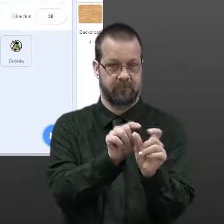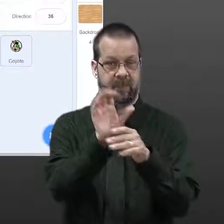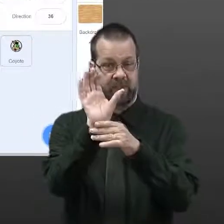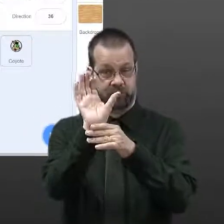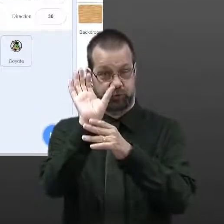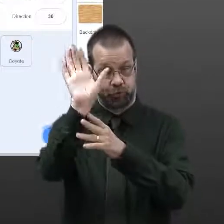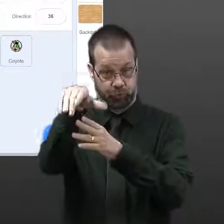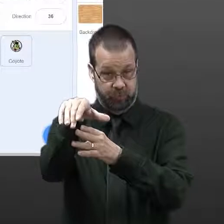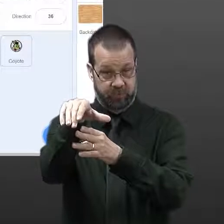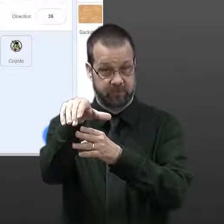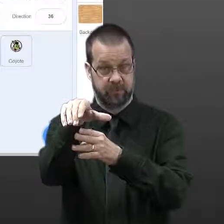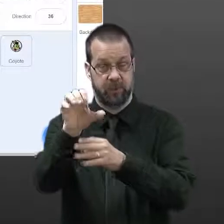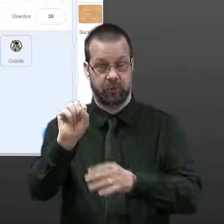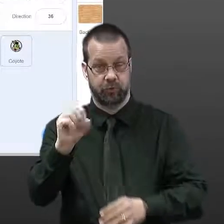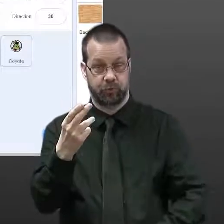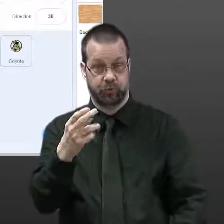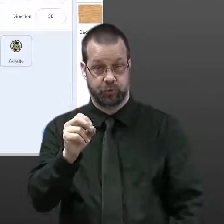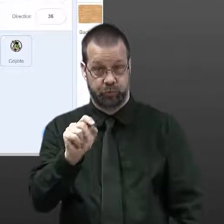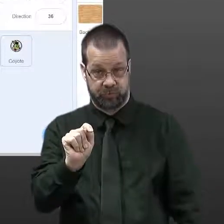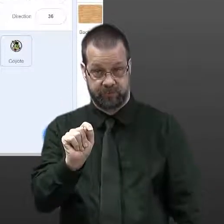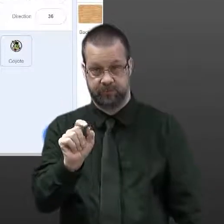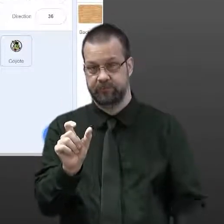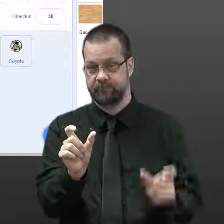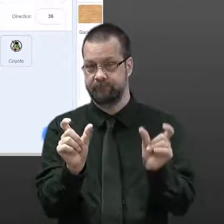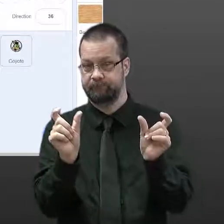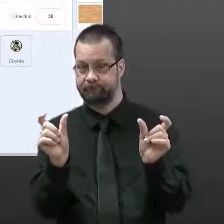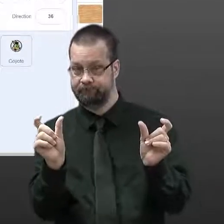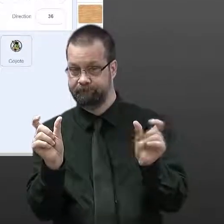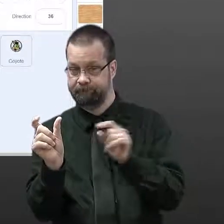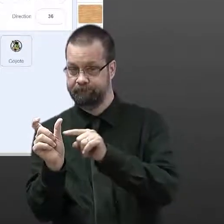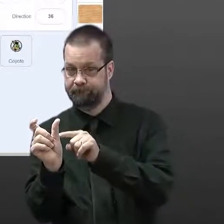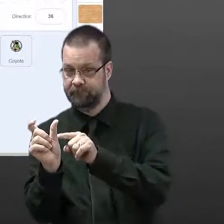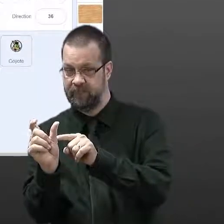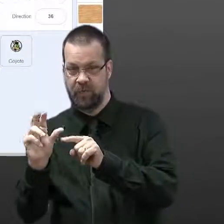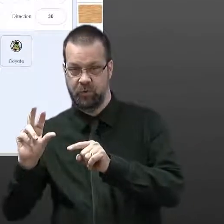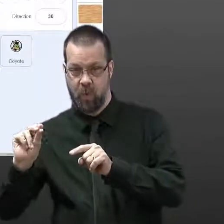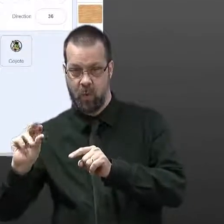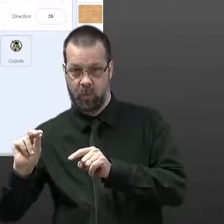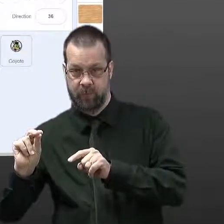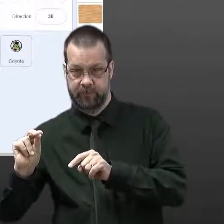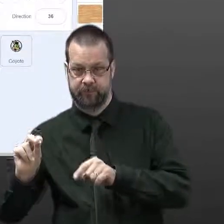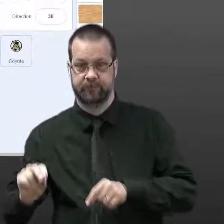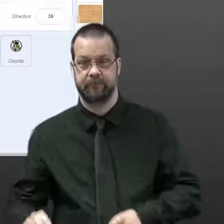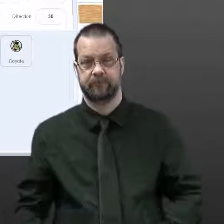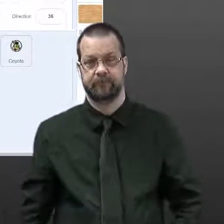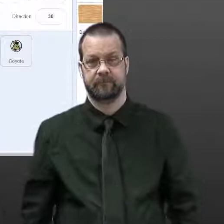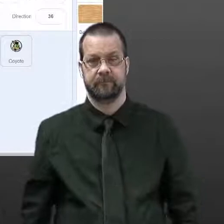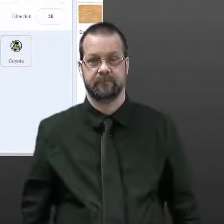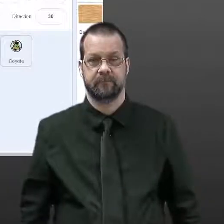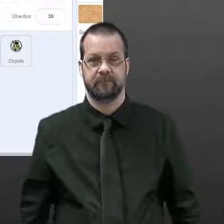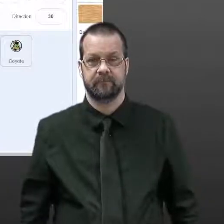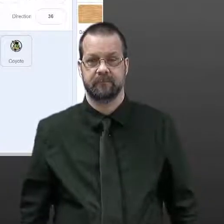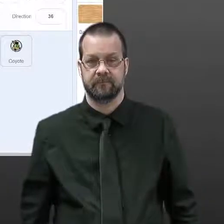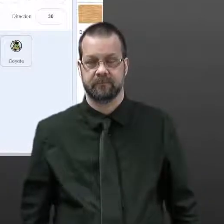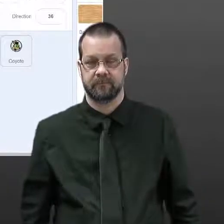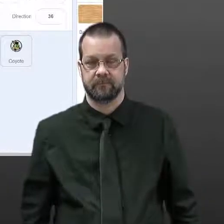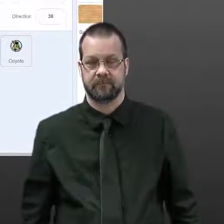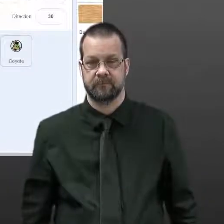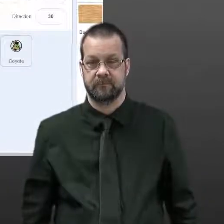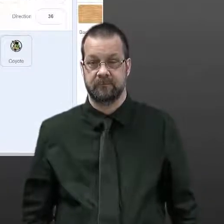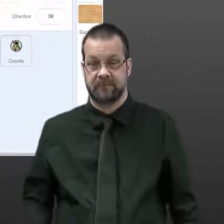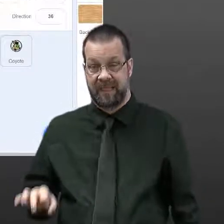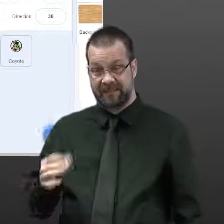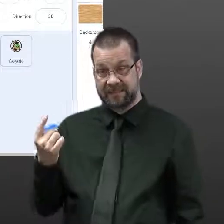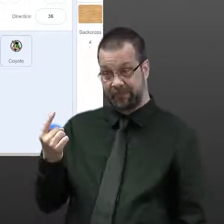rounded shooting variable block. In the right side, we're going to type no. And if the computer